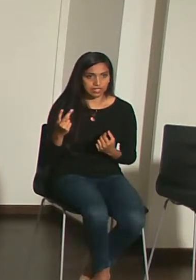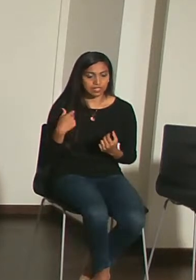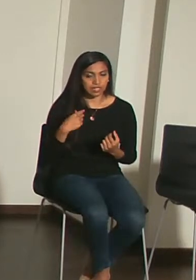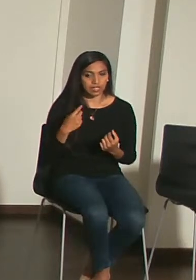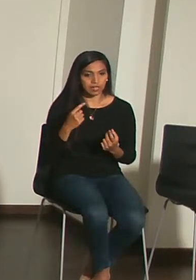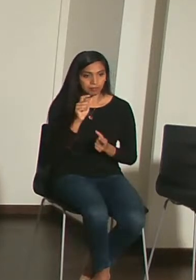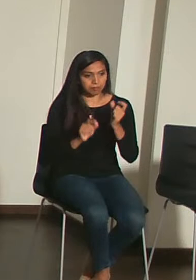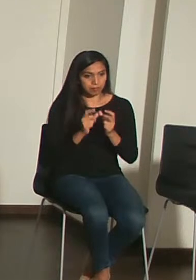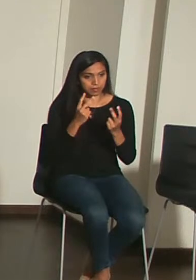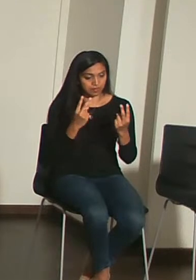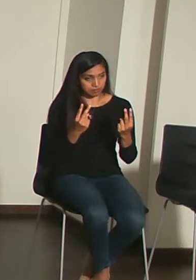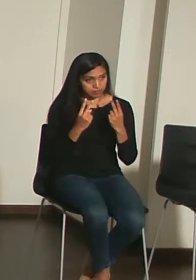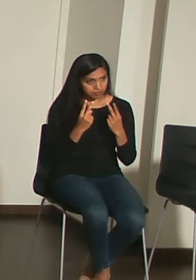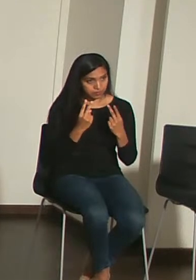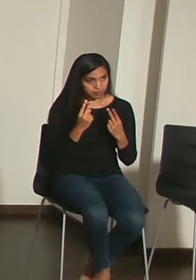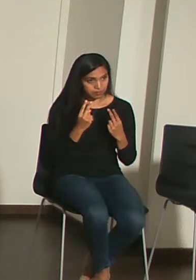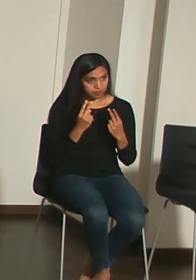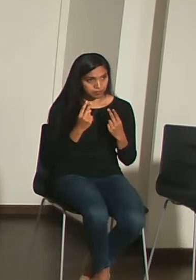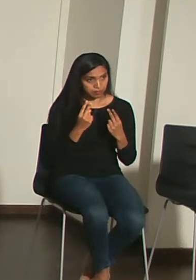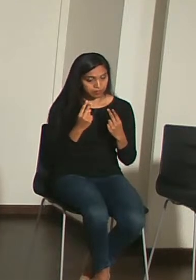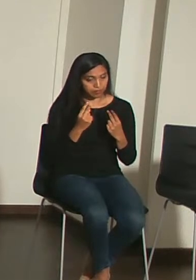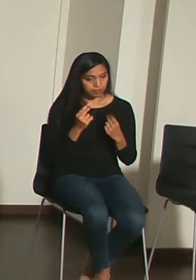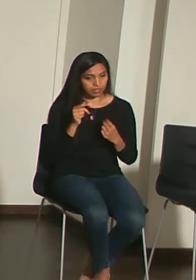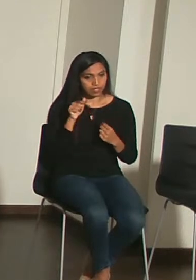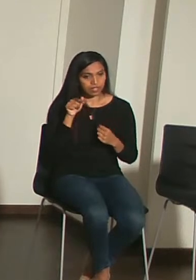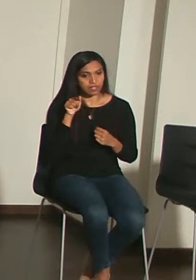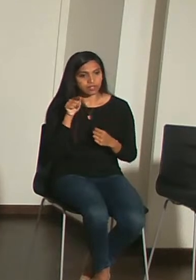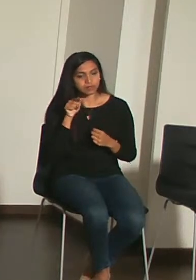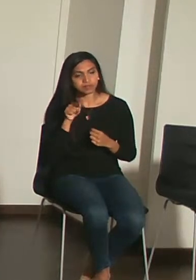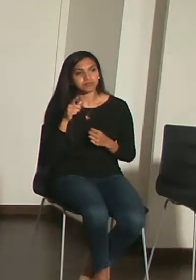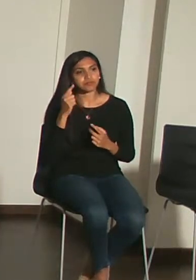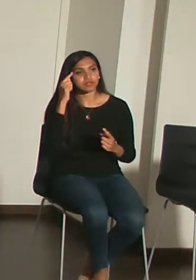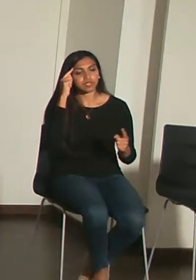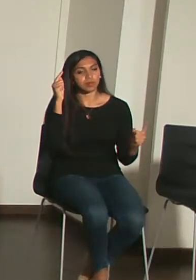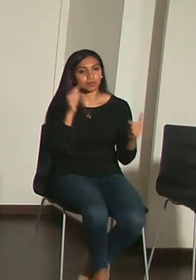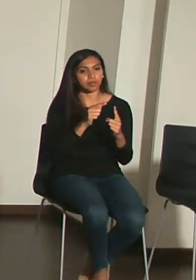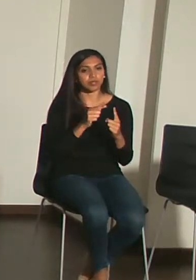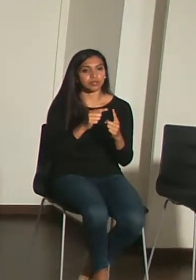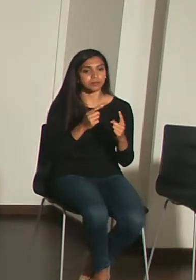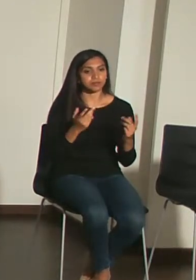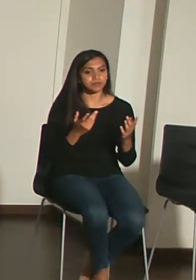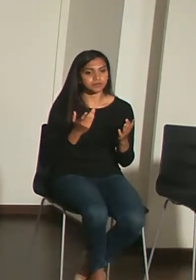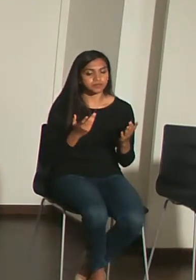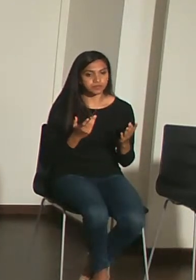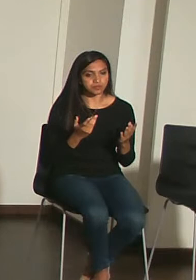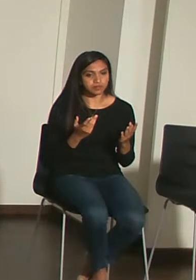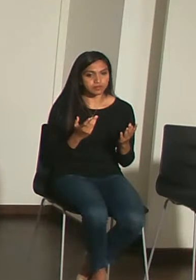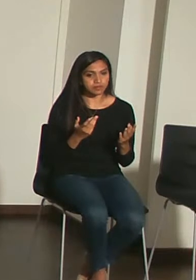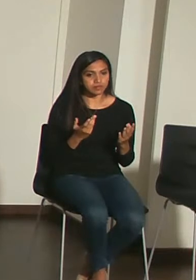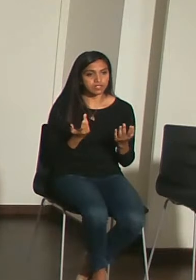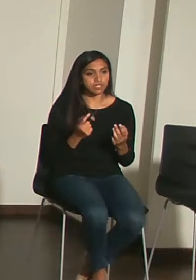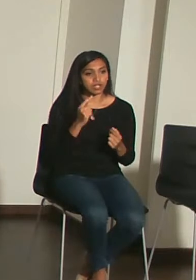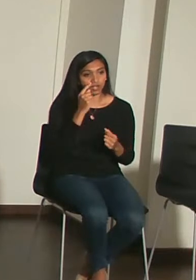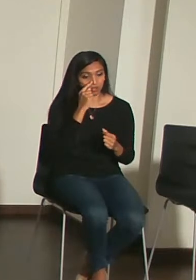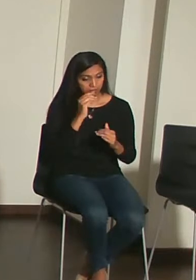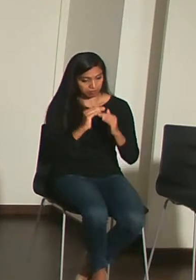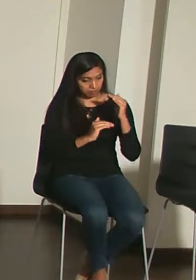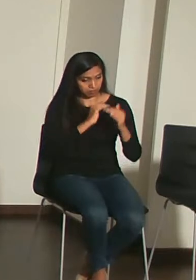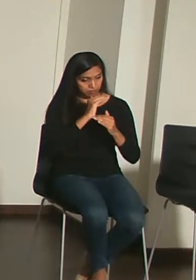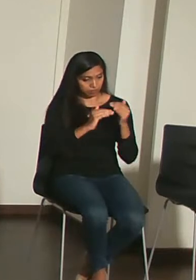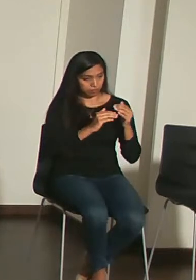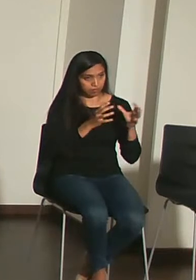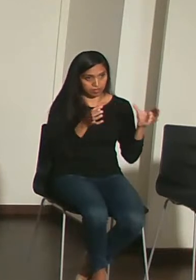visible. The the non-object part is where I think within the feminist discourse